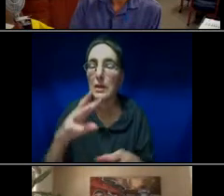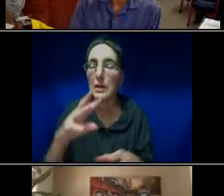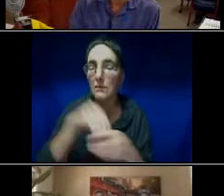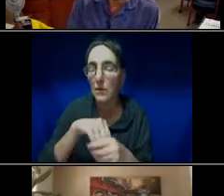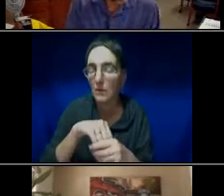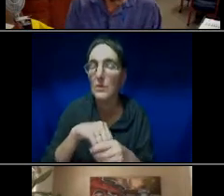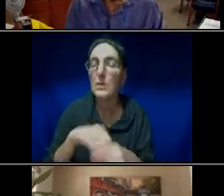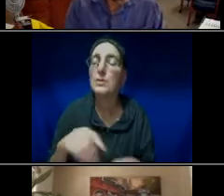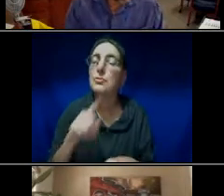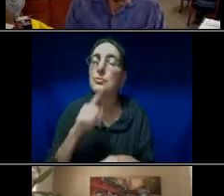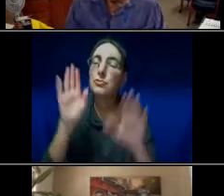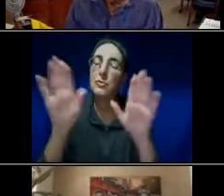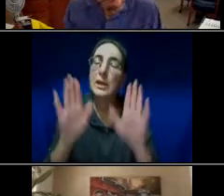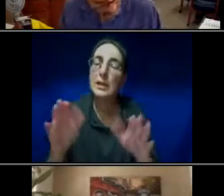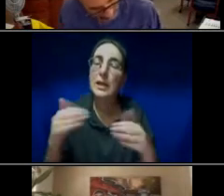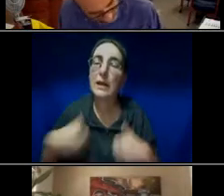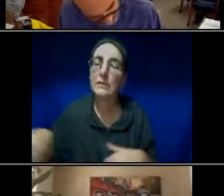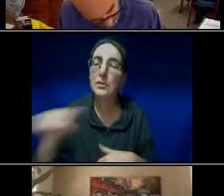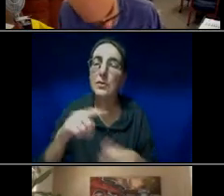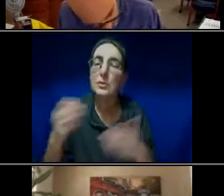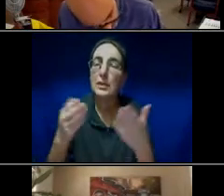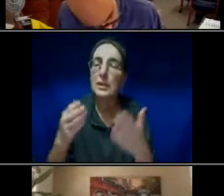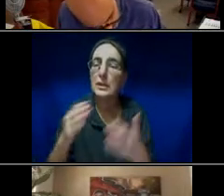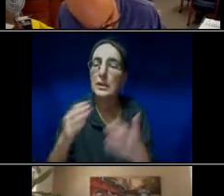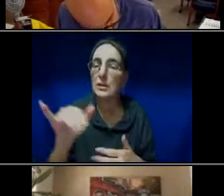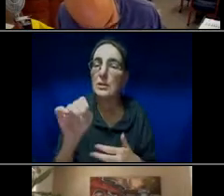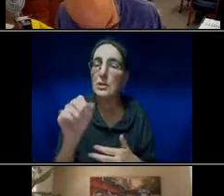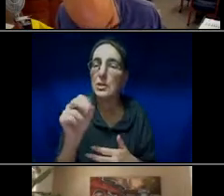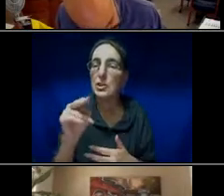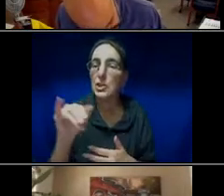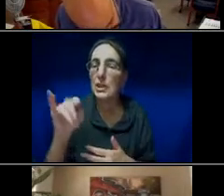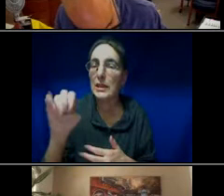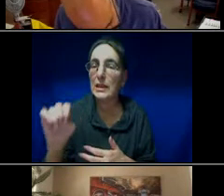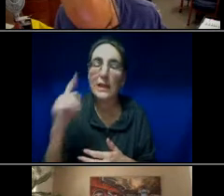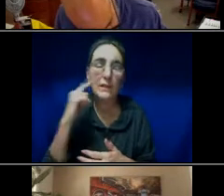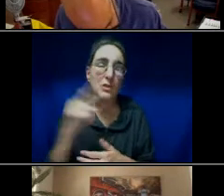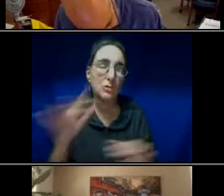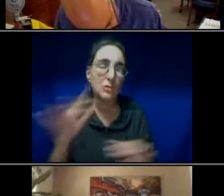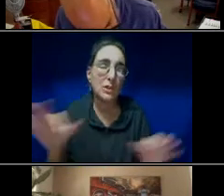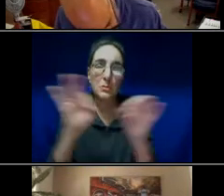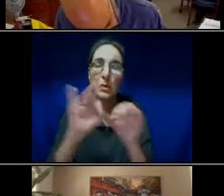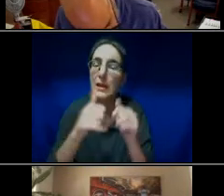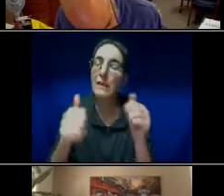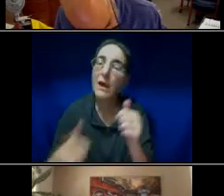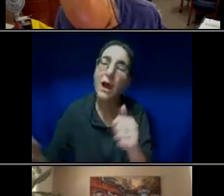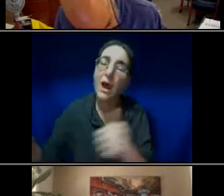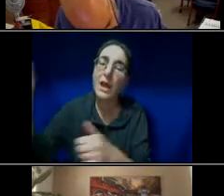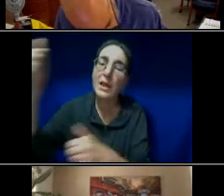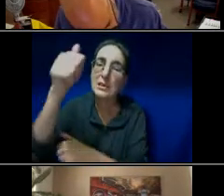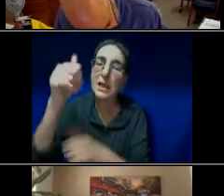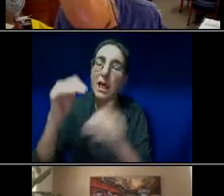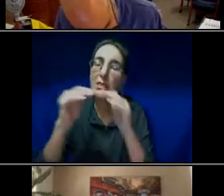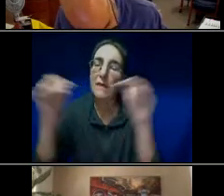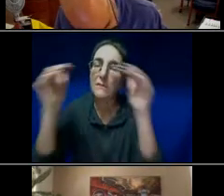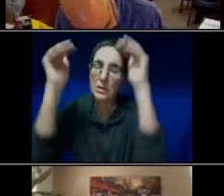great to have you here, Jeannie. But I think it's really important that the highest levels of